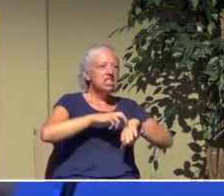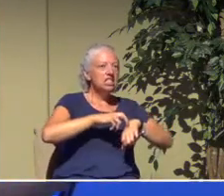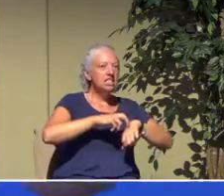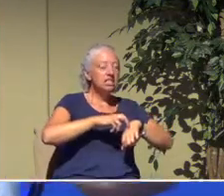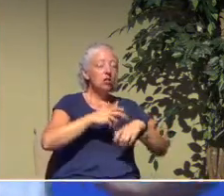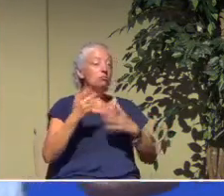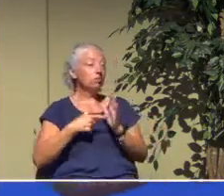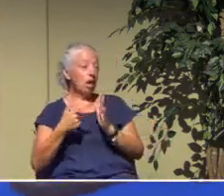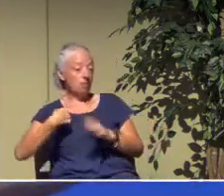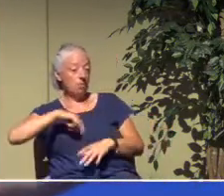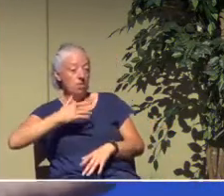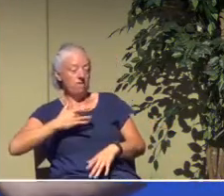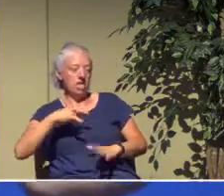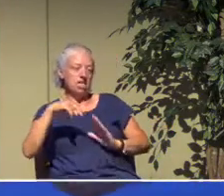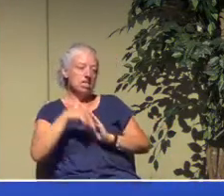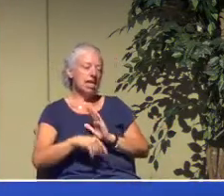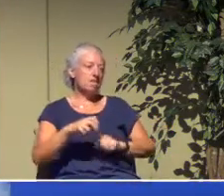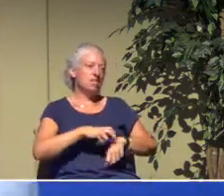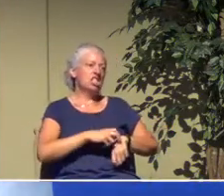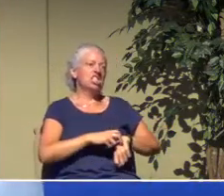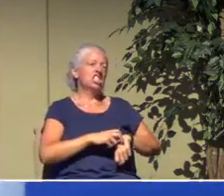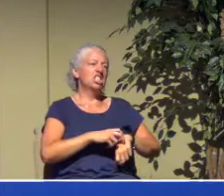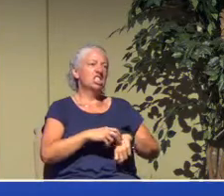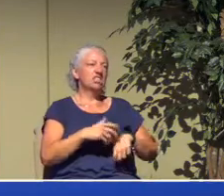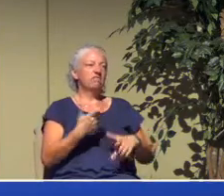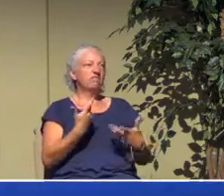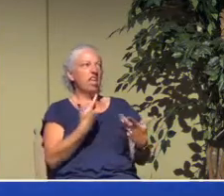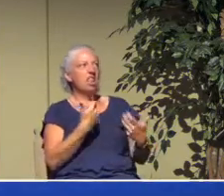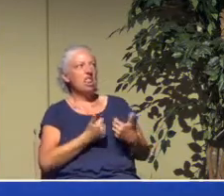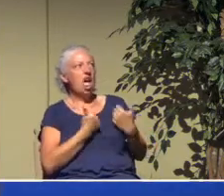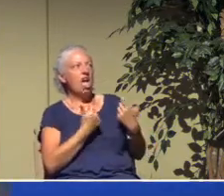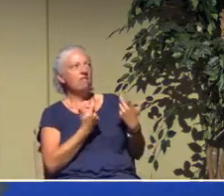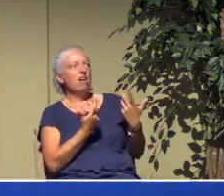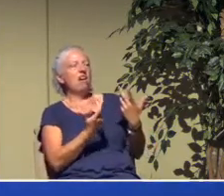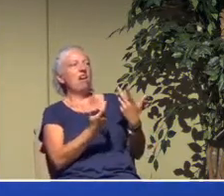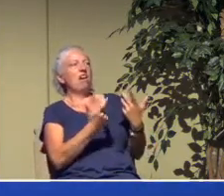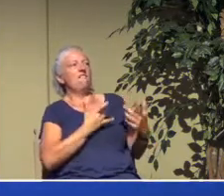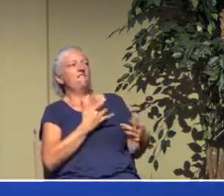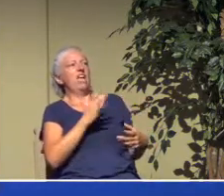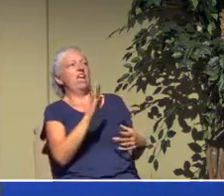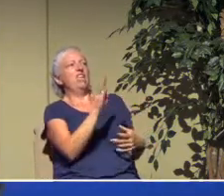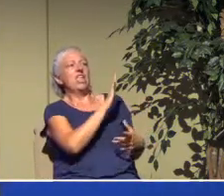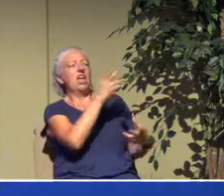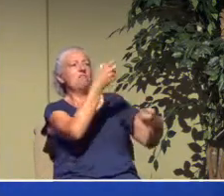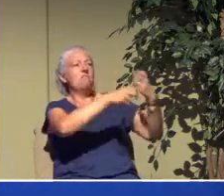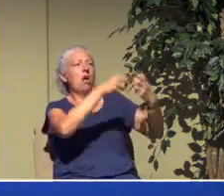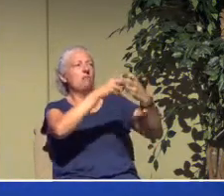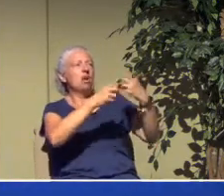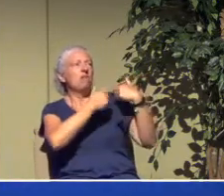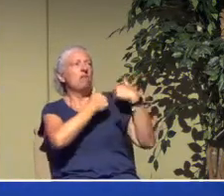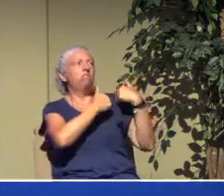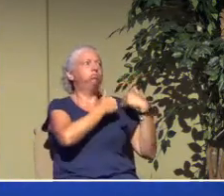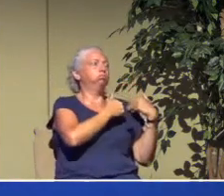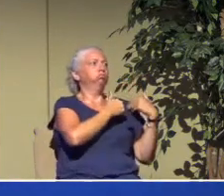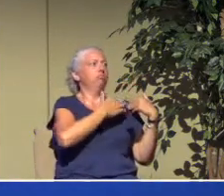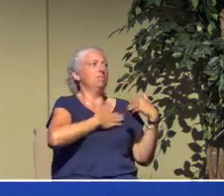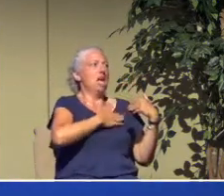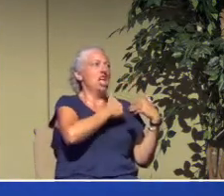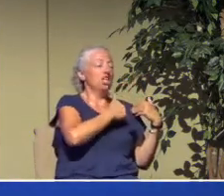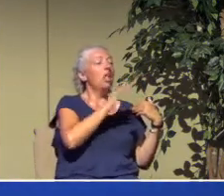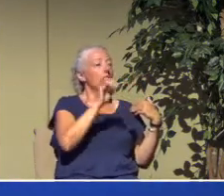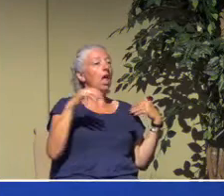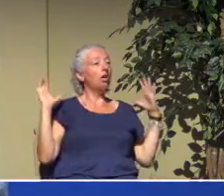Sometimes we experience a deep anxiety in life. We feel like all of the cares of the world are resting right on our shoulders. Well, that's a